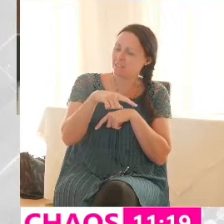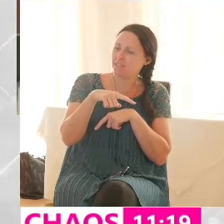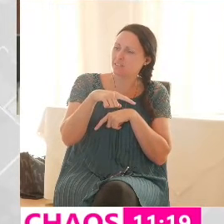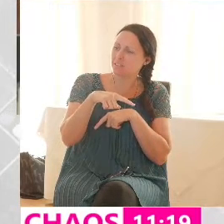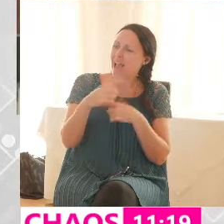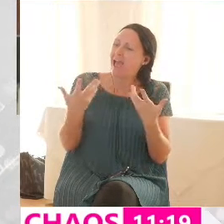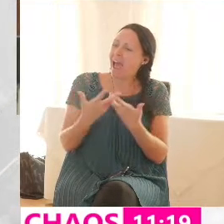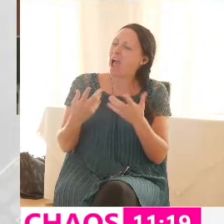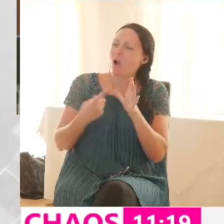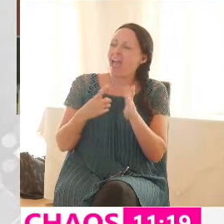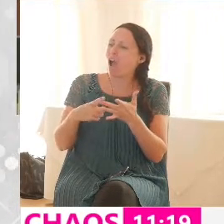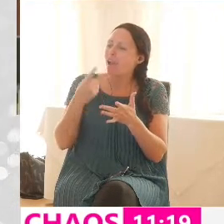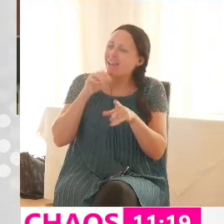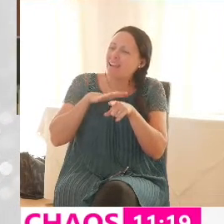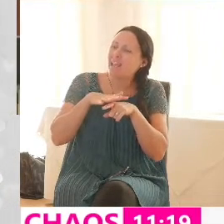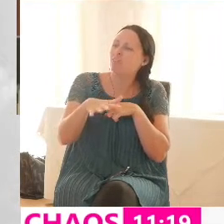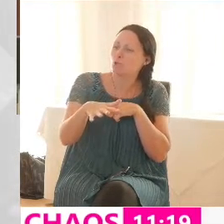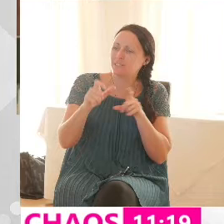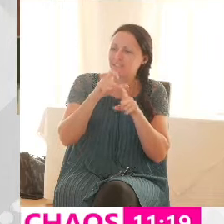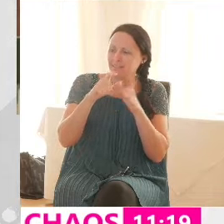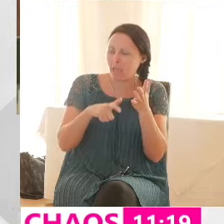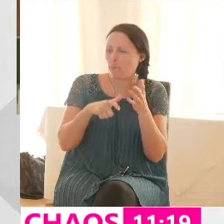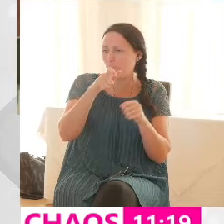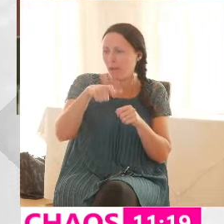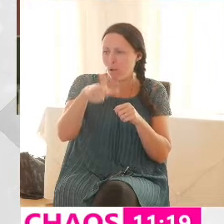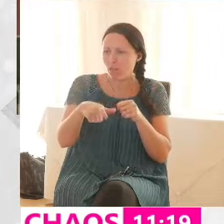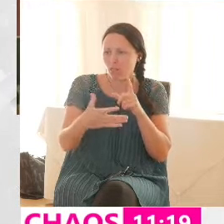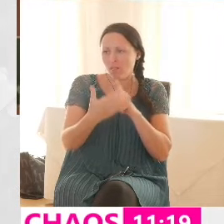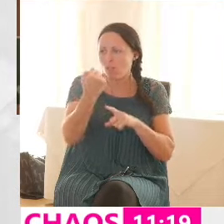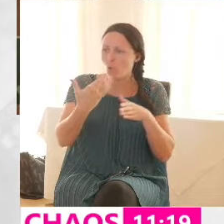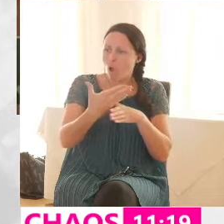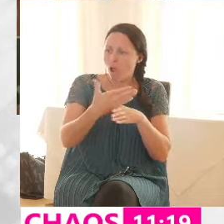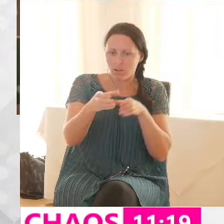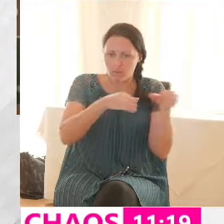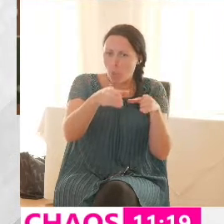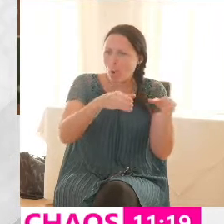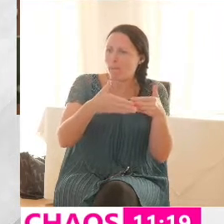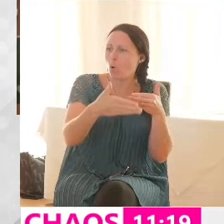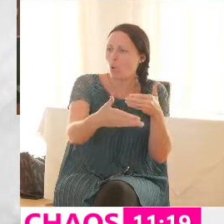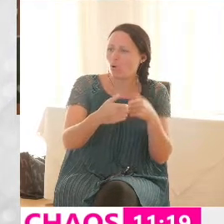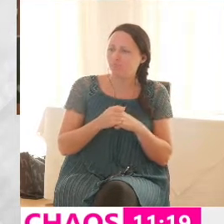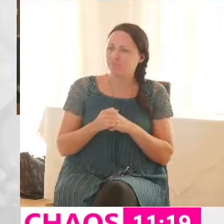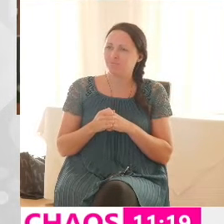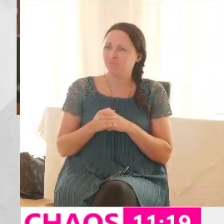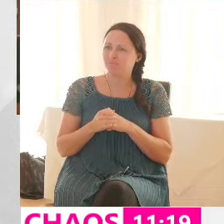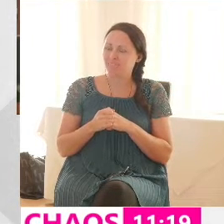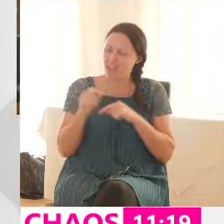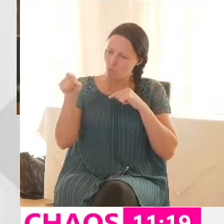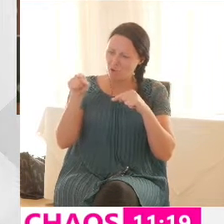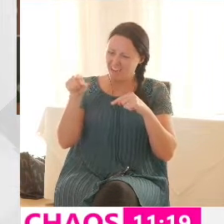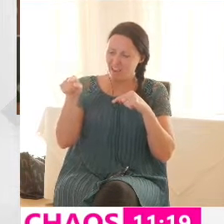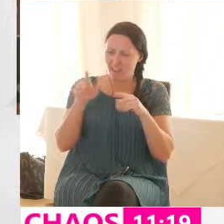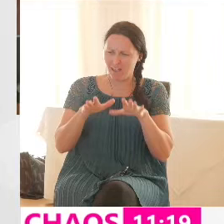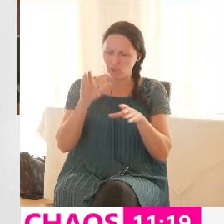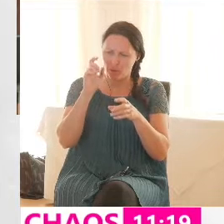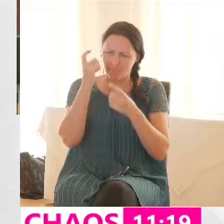employment of disabled people, and it influence in different ways. And then we have to carefully think that what